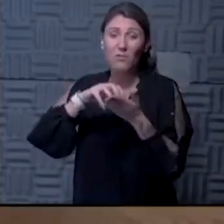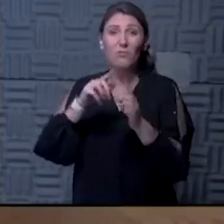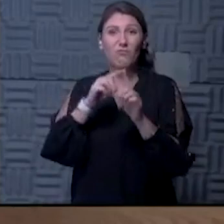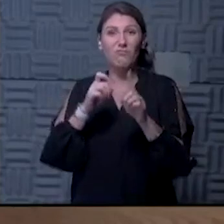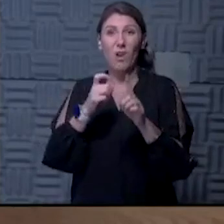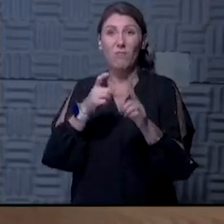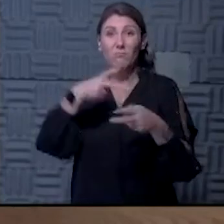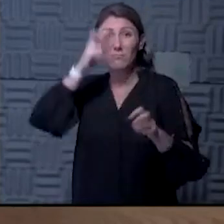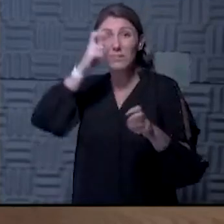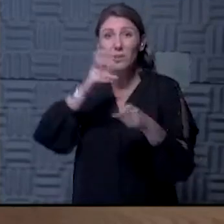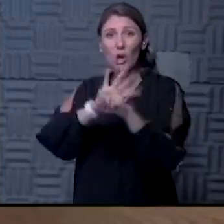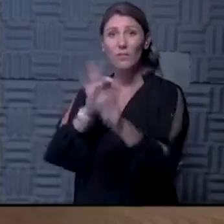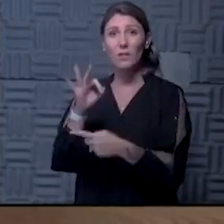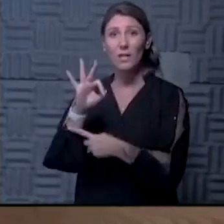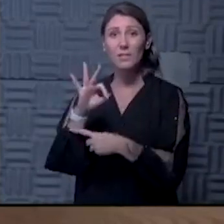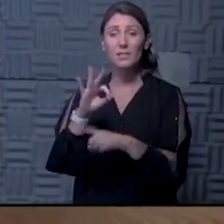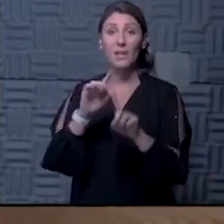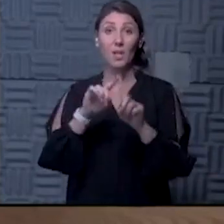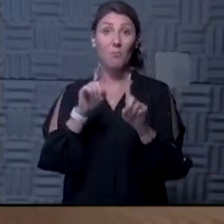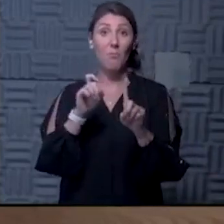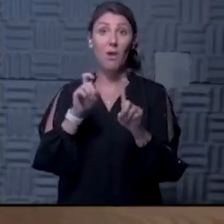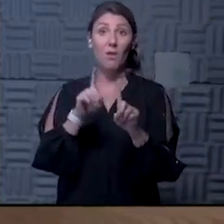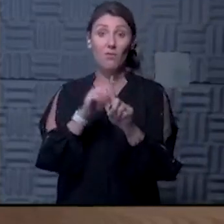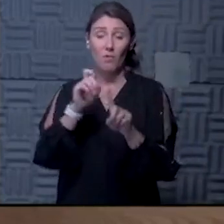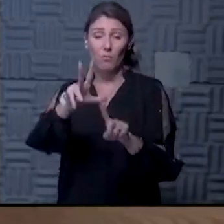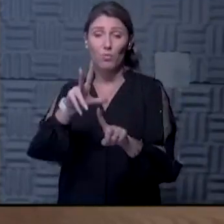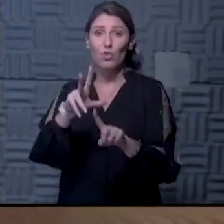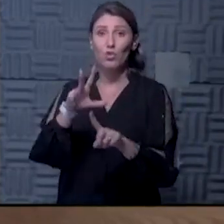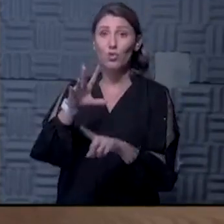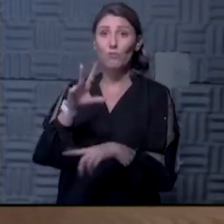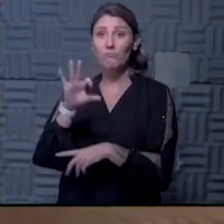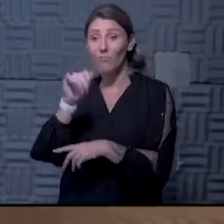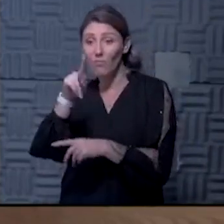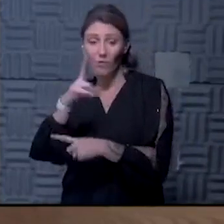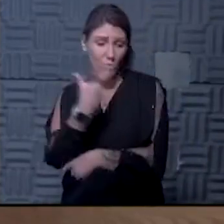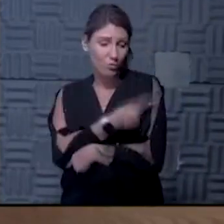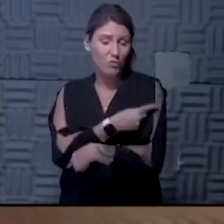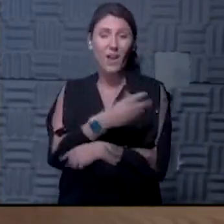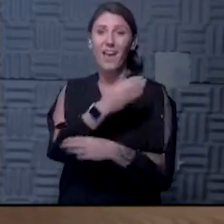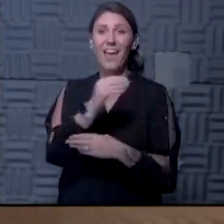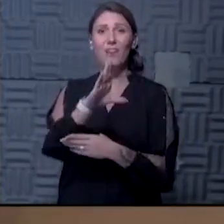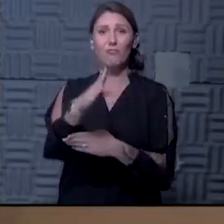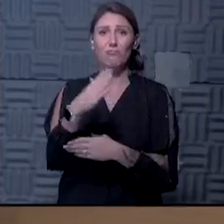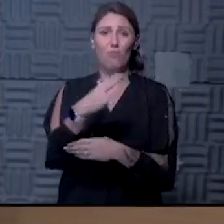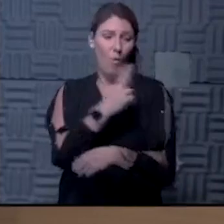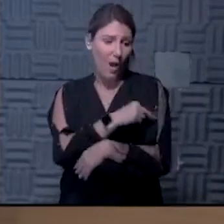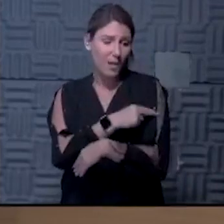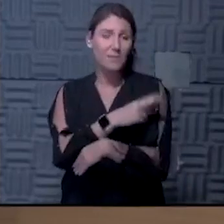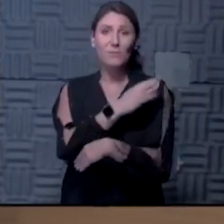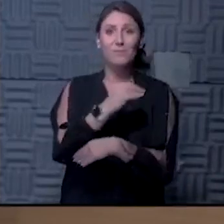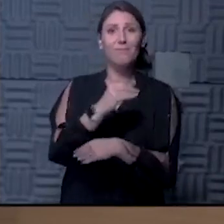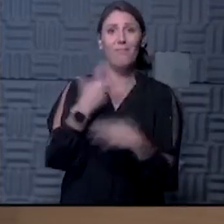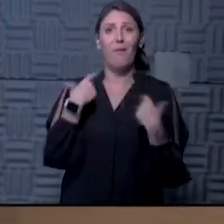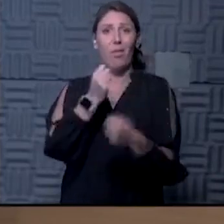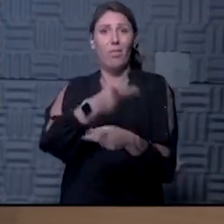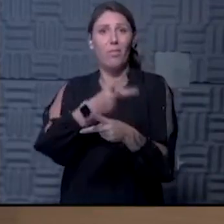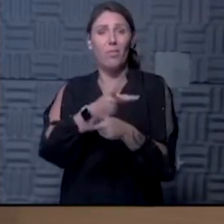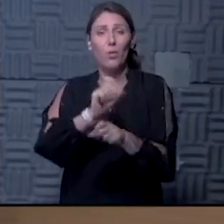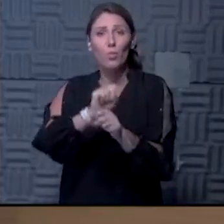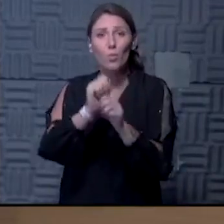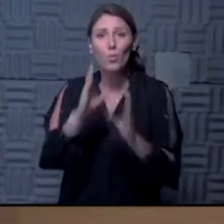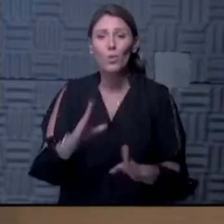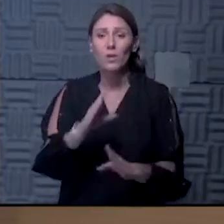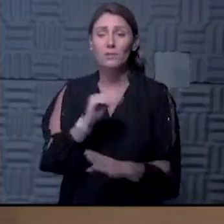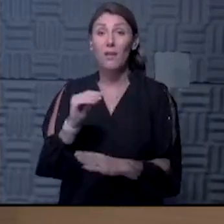COVID-19. By getting your flu shot, you can ease the burden on our labs, our hospitals, and our healthcare workers. And a flu shot means you reduce your risk